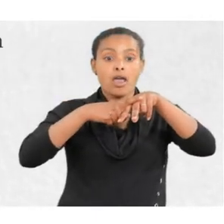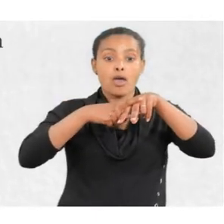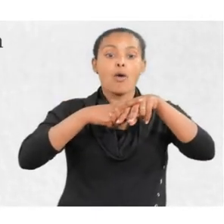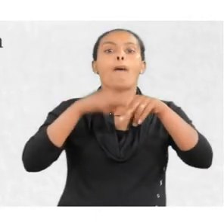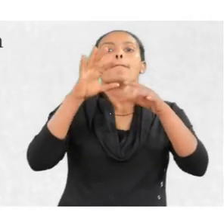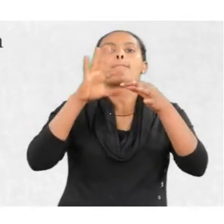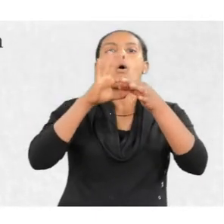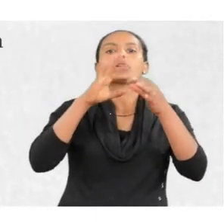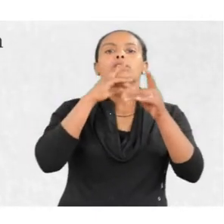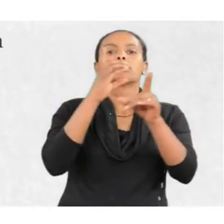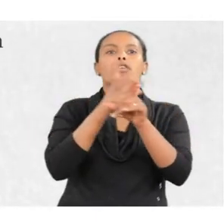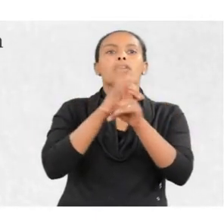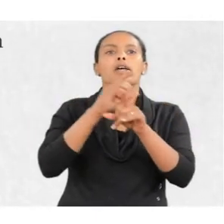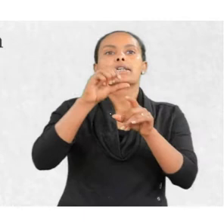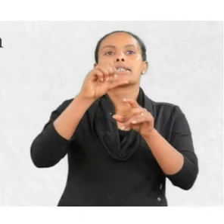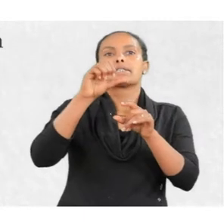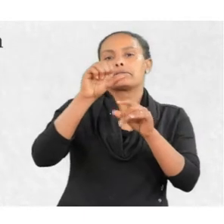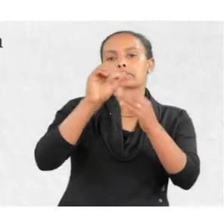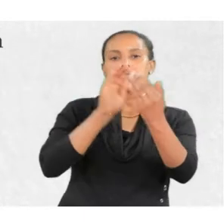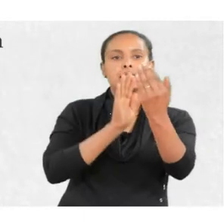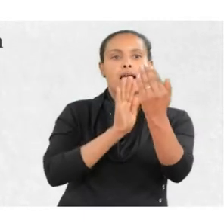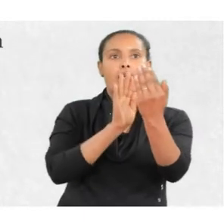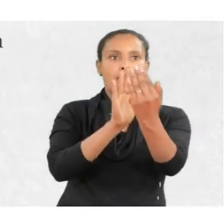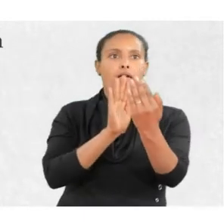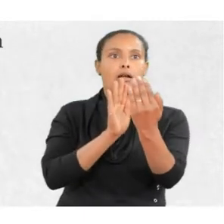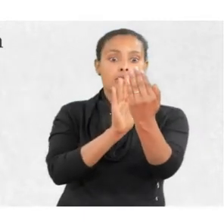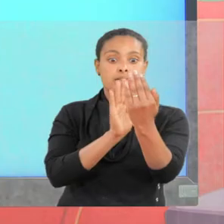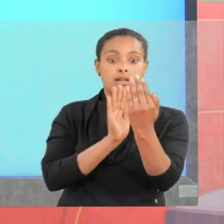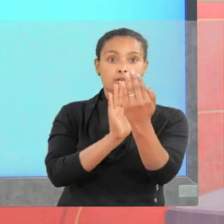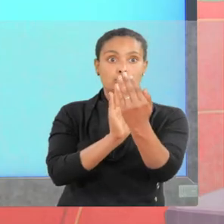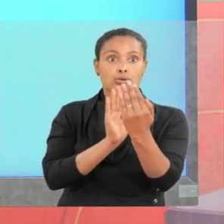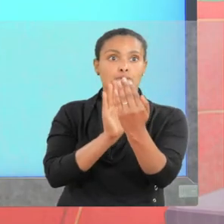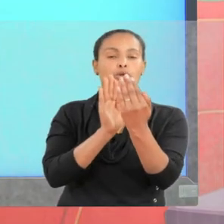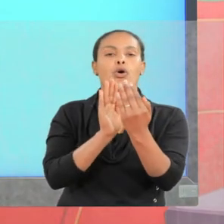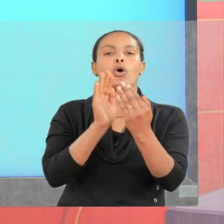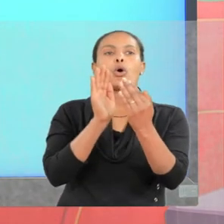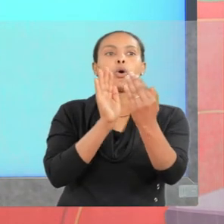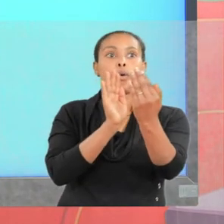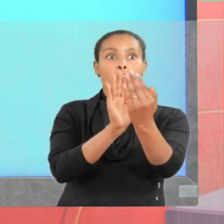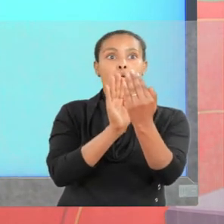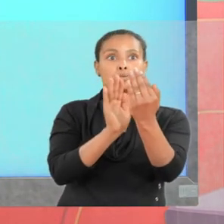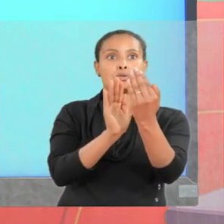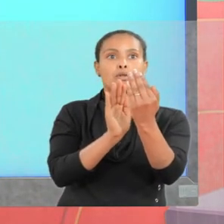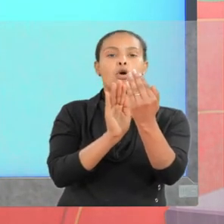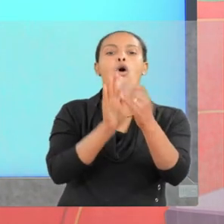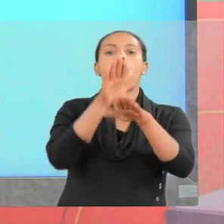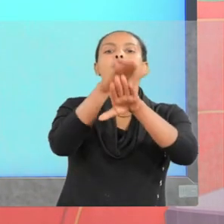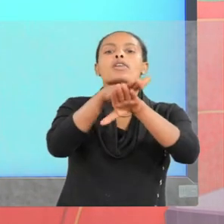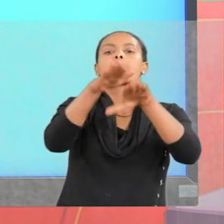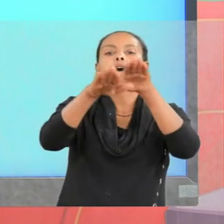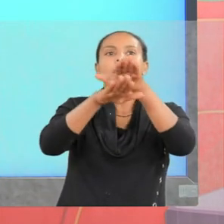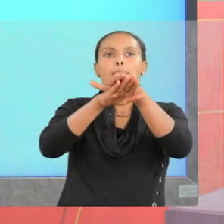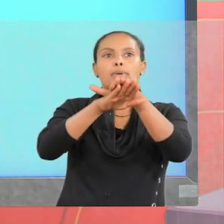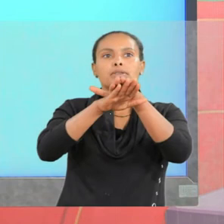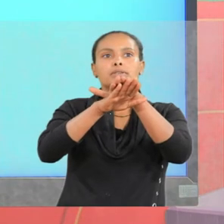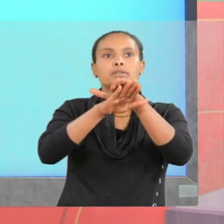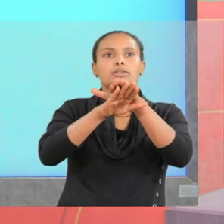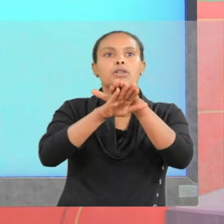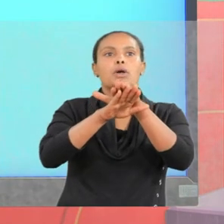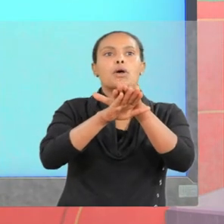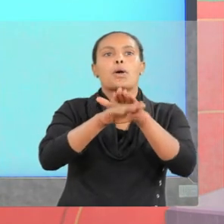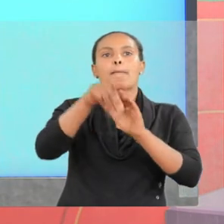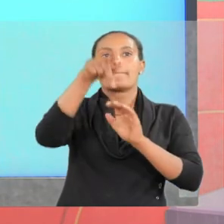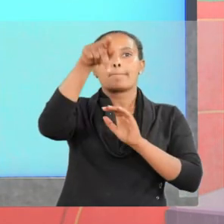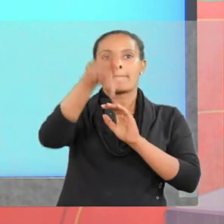orbital inside-to-side or parallel overlap. When parallel p orbitals overlap, parallel p